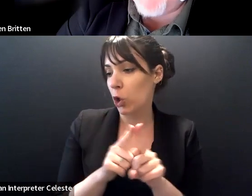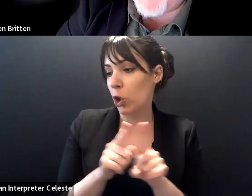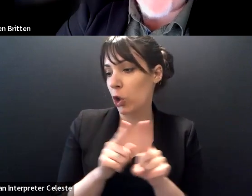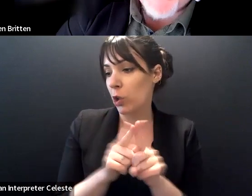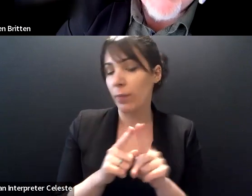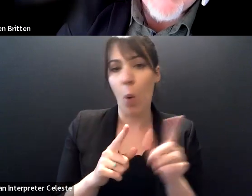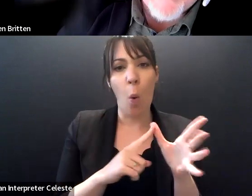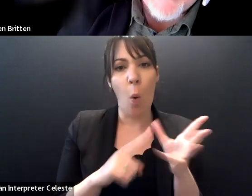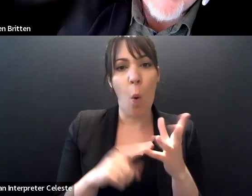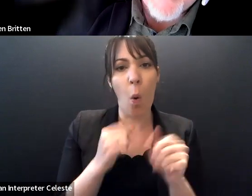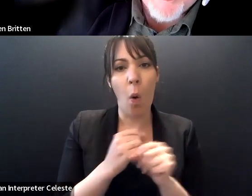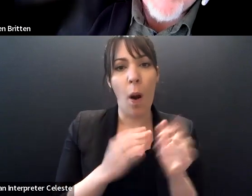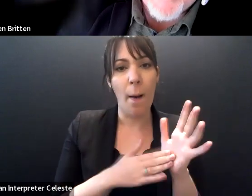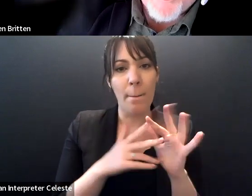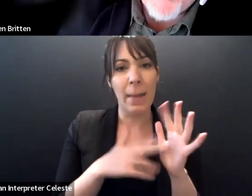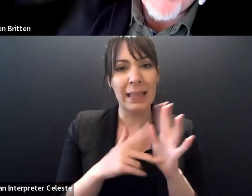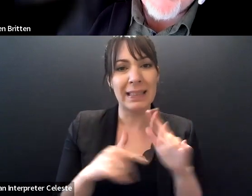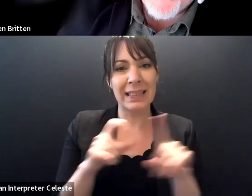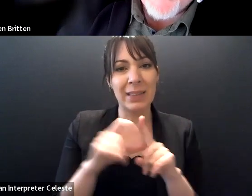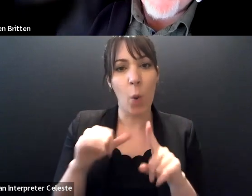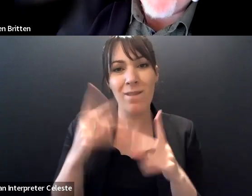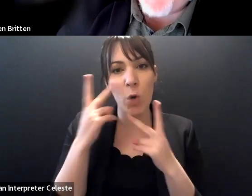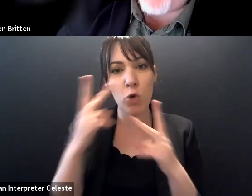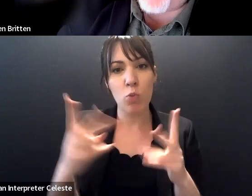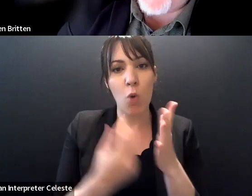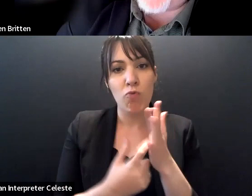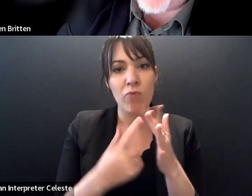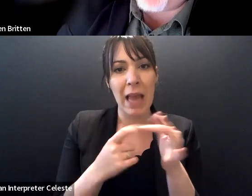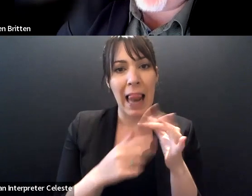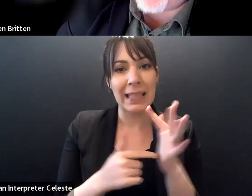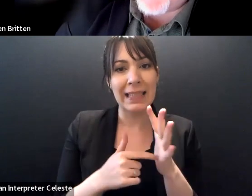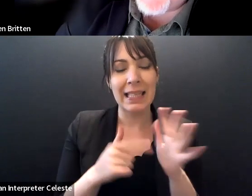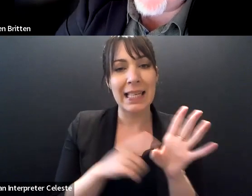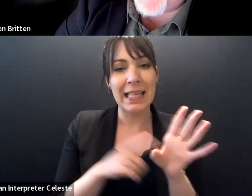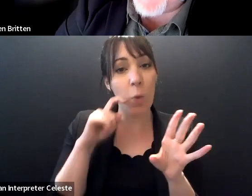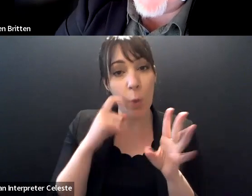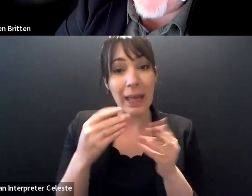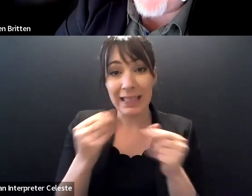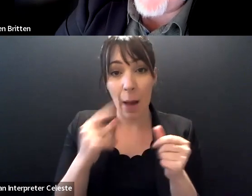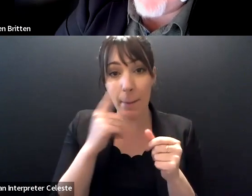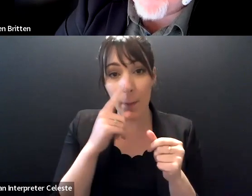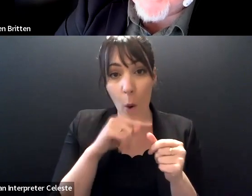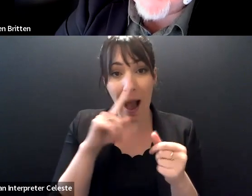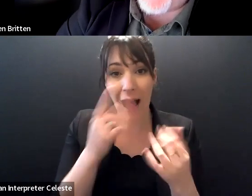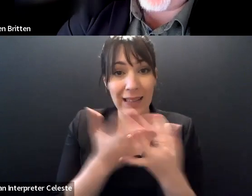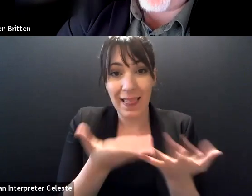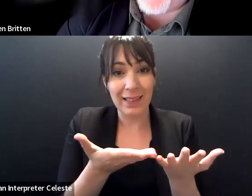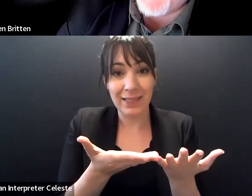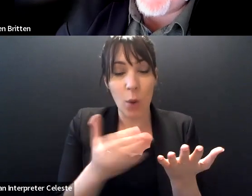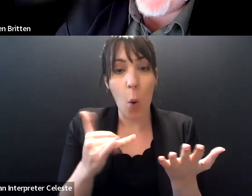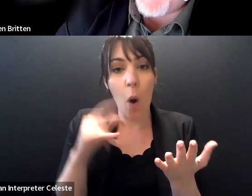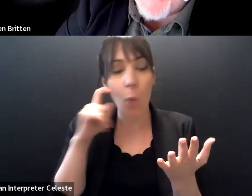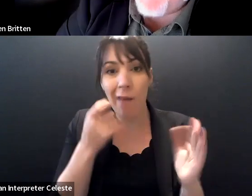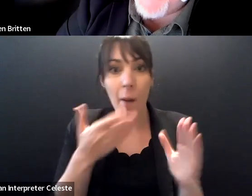augmented and virtual realities and things that are coming down the pipeline. And there'll be people which will be disabled just by that technology as well, that will get motion sickness, that